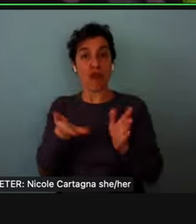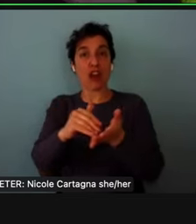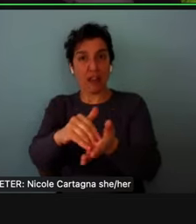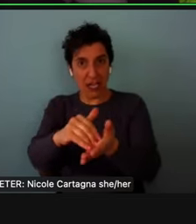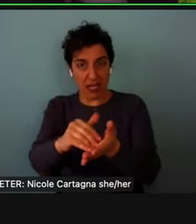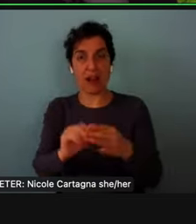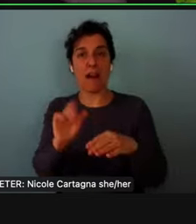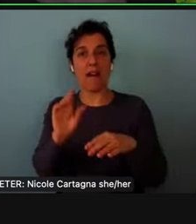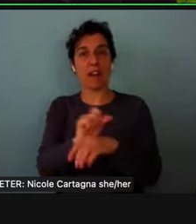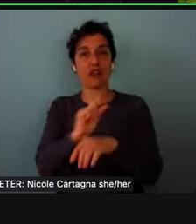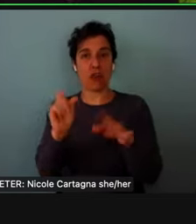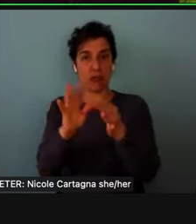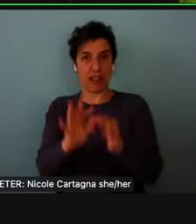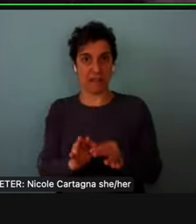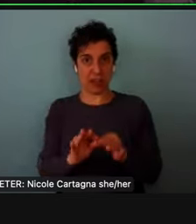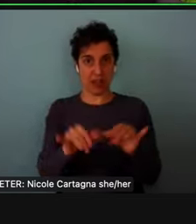patterns.